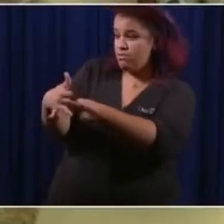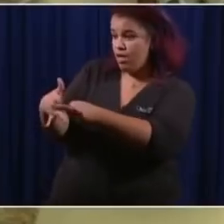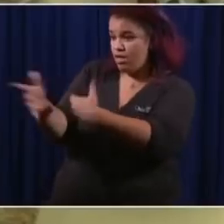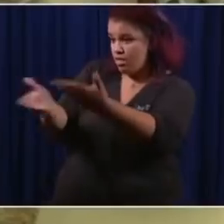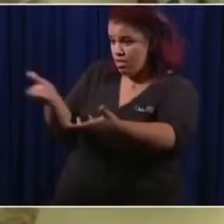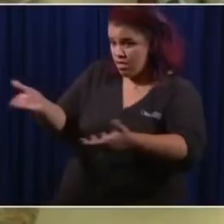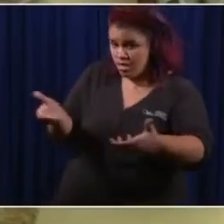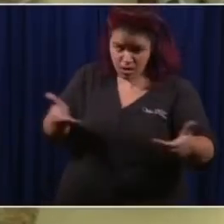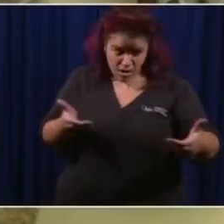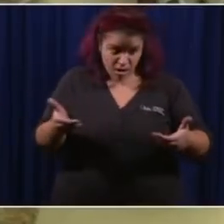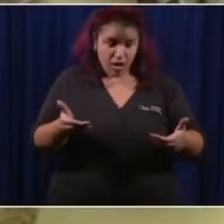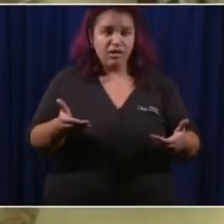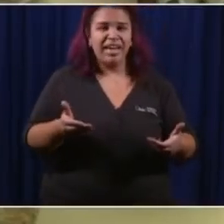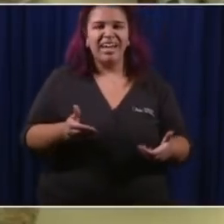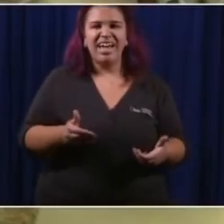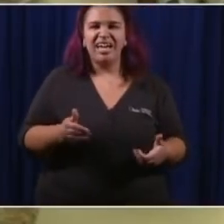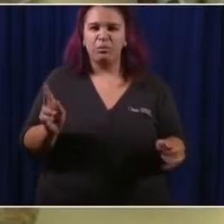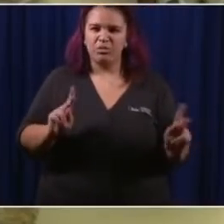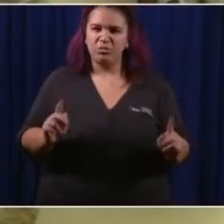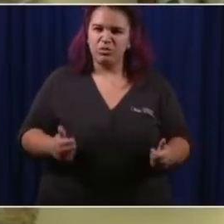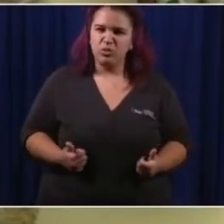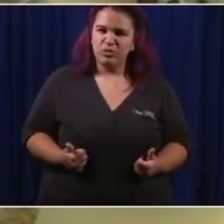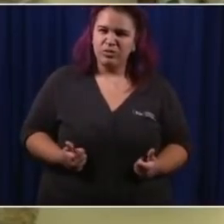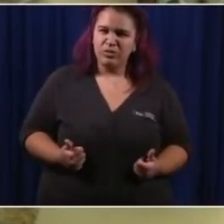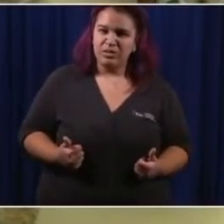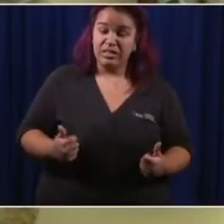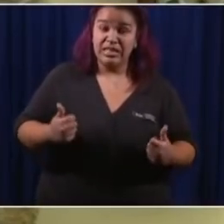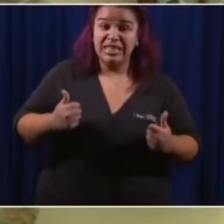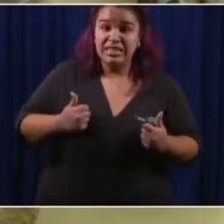saving lives. So that's where my focus is.